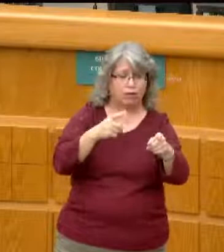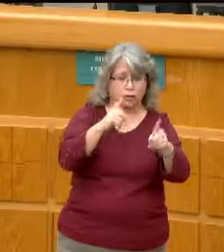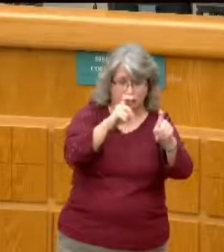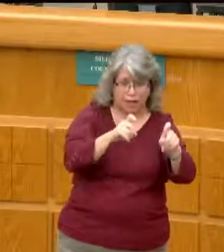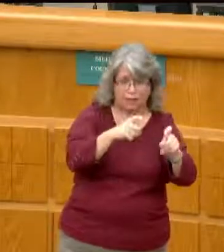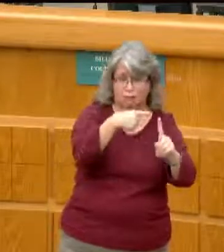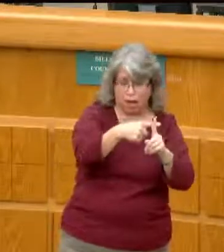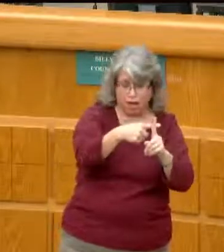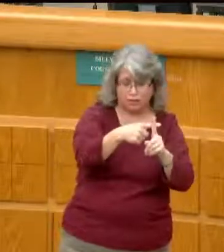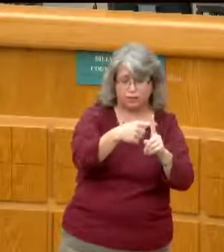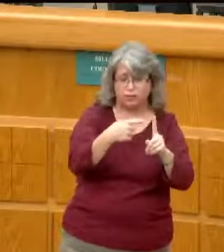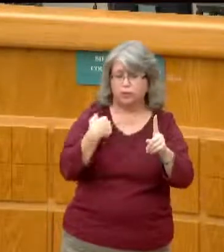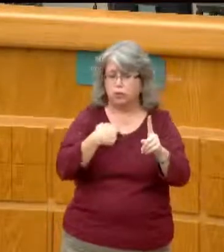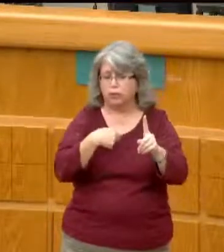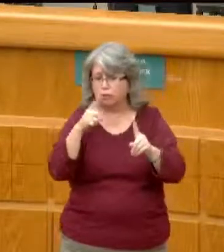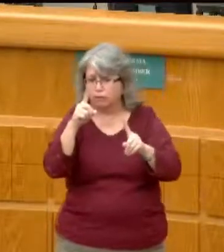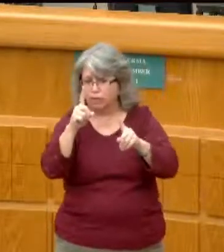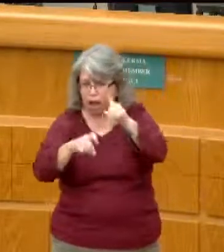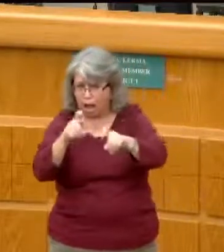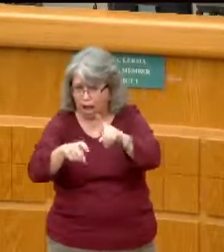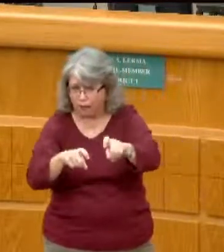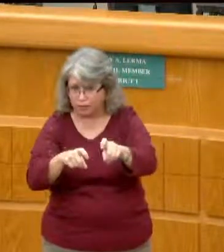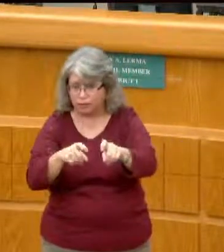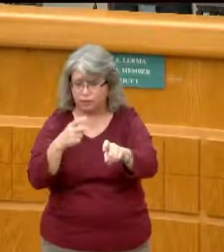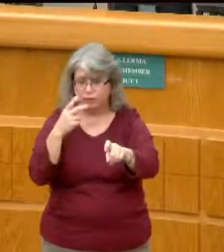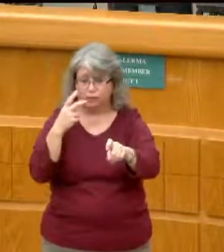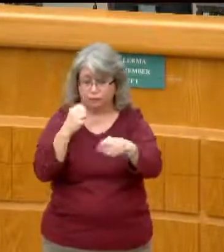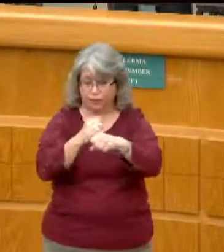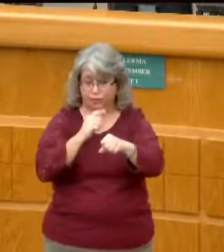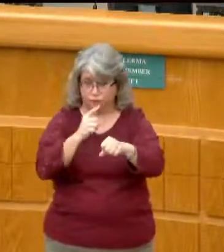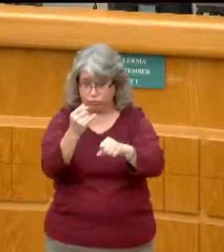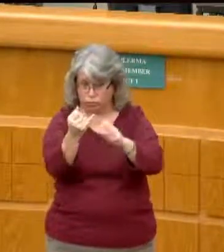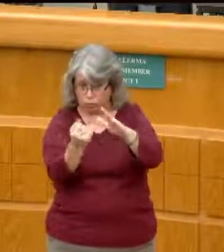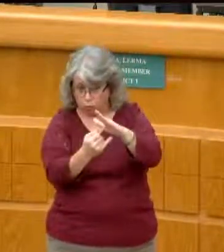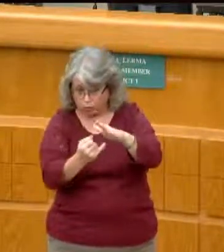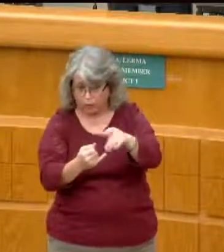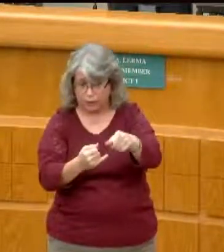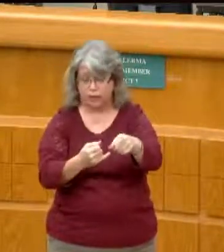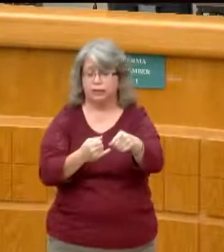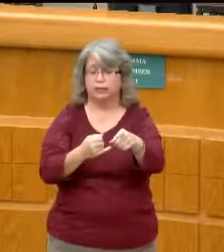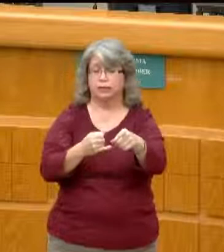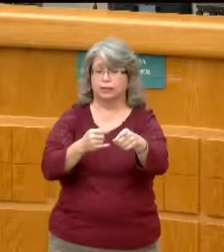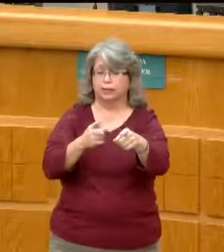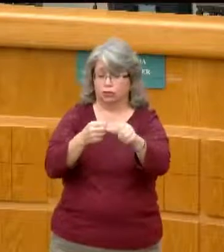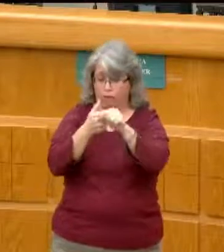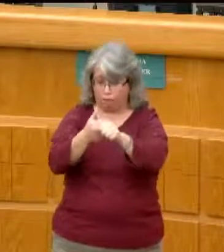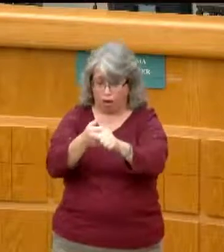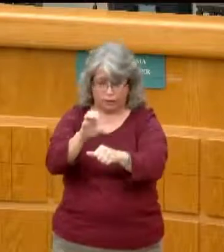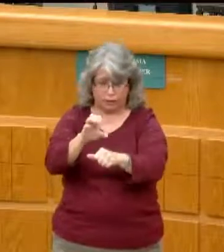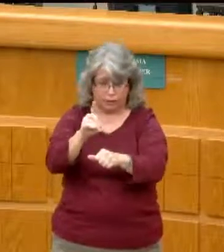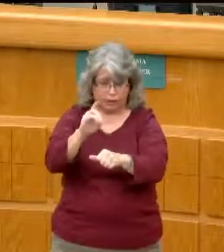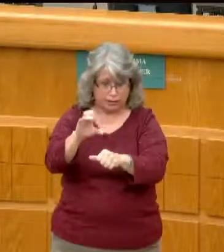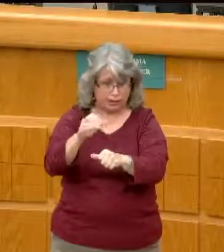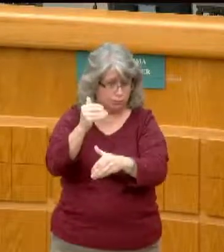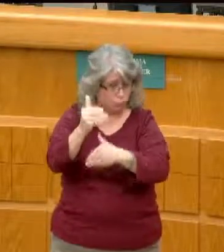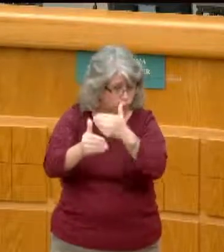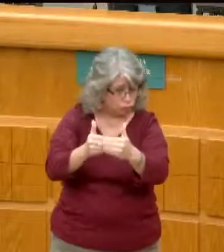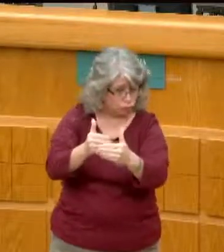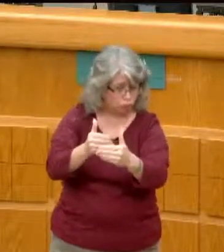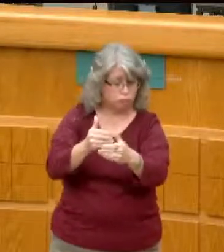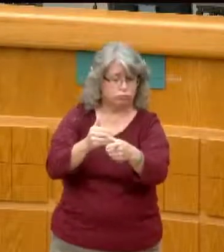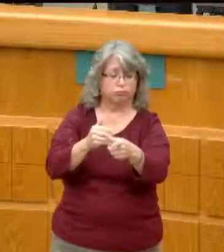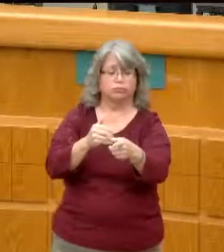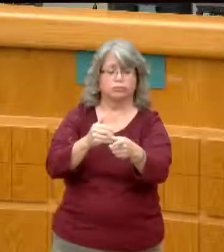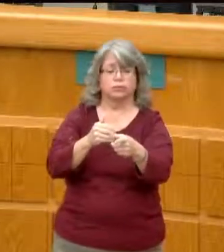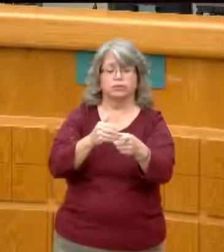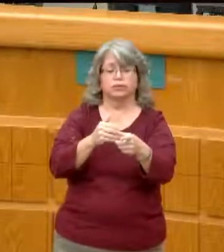And then we have a series of questions that we can ask them, make sure they're quarantined, they're taking the right steps per the CDC guidelines. And as you can see, these are